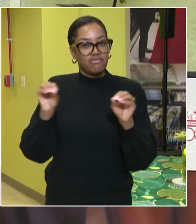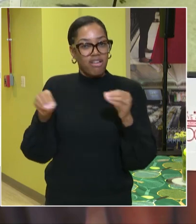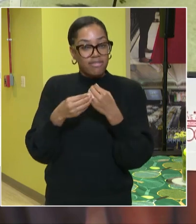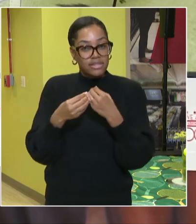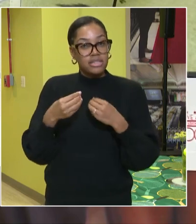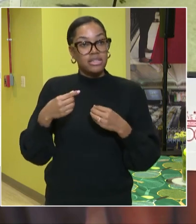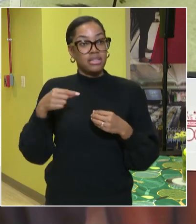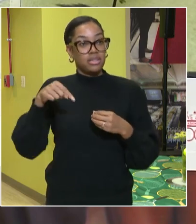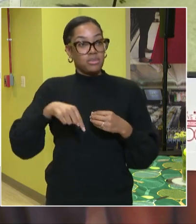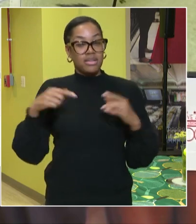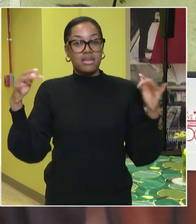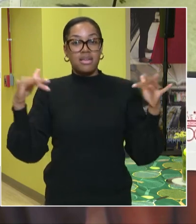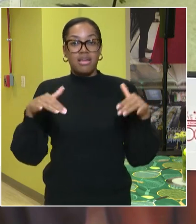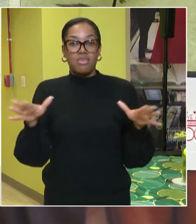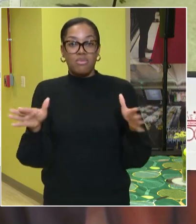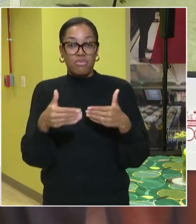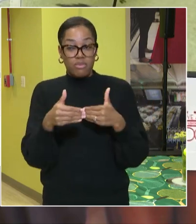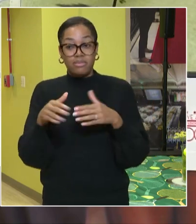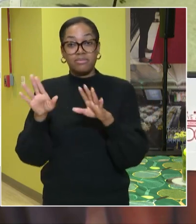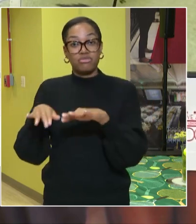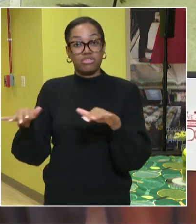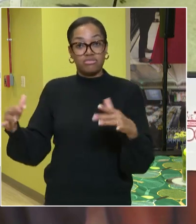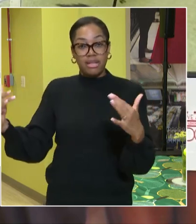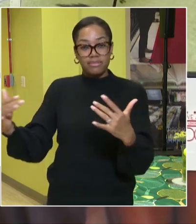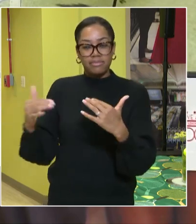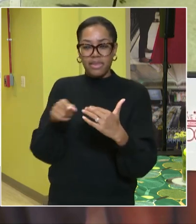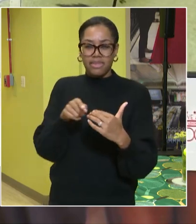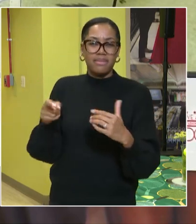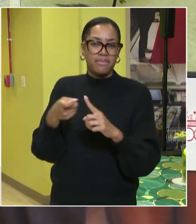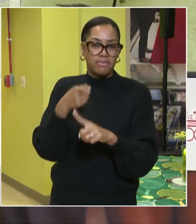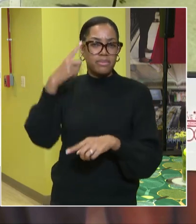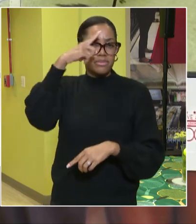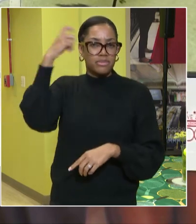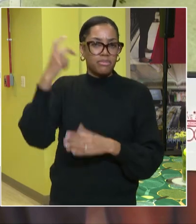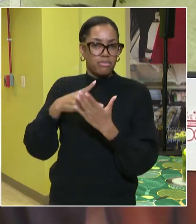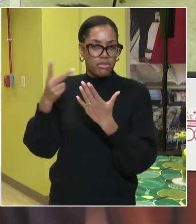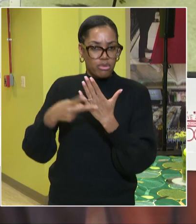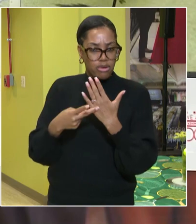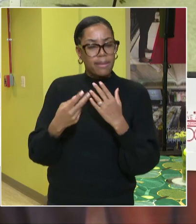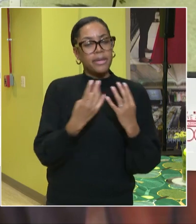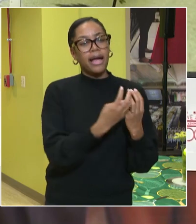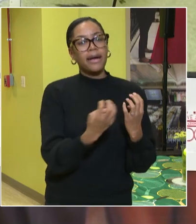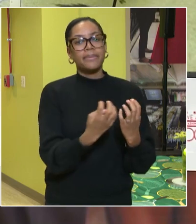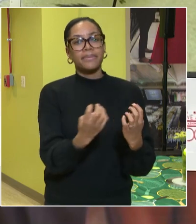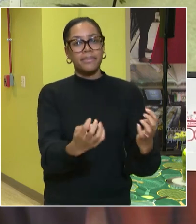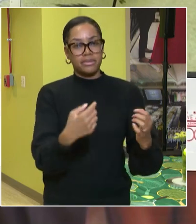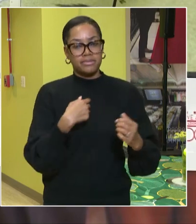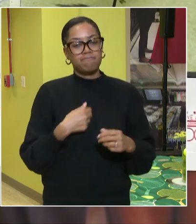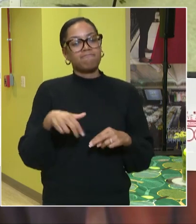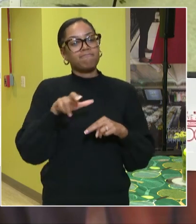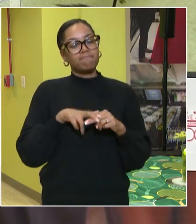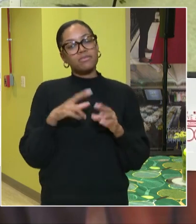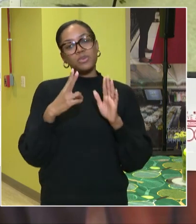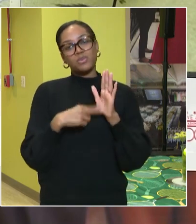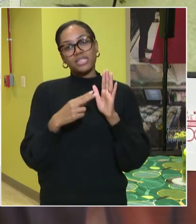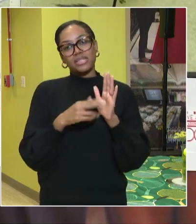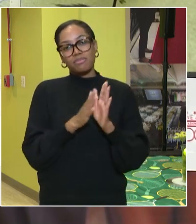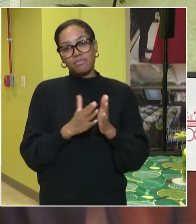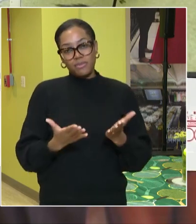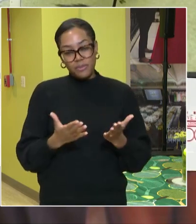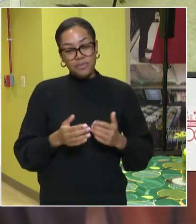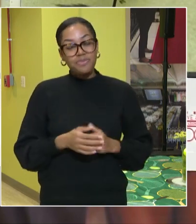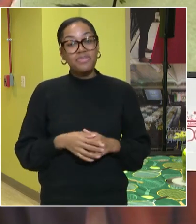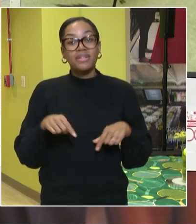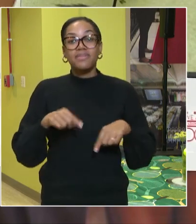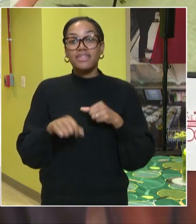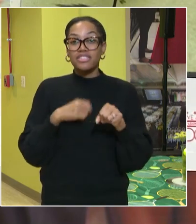who are participating in the summer program read a book. And so this year I was invited to